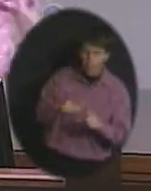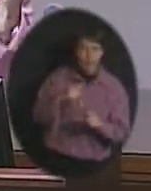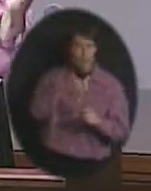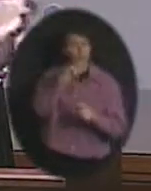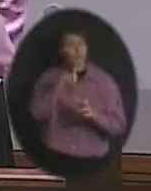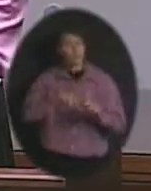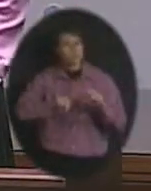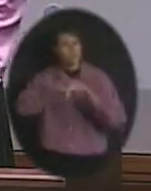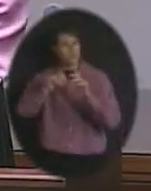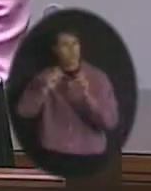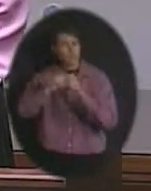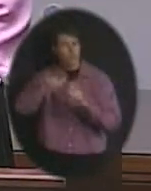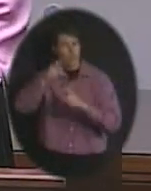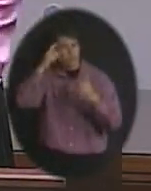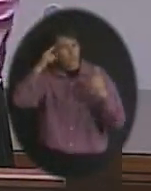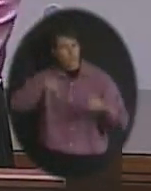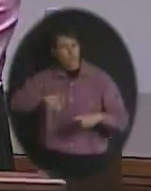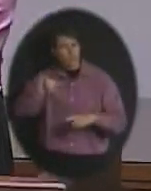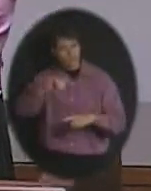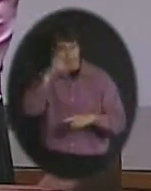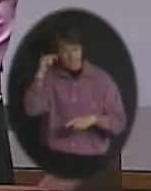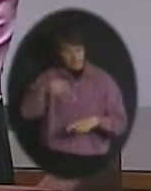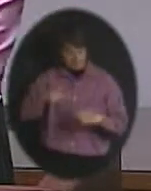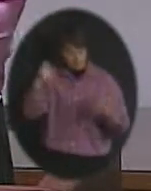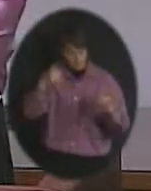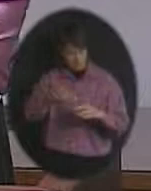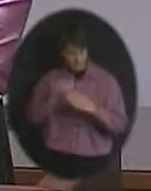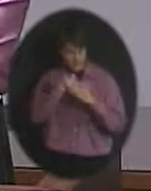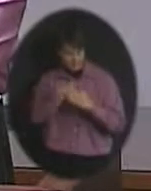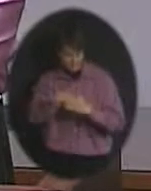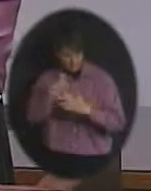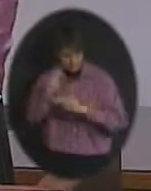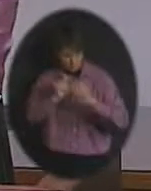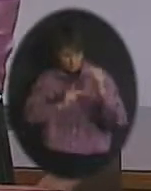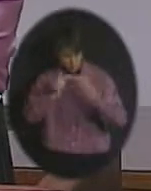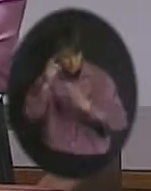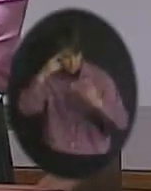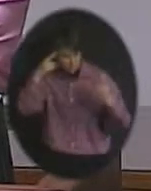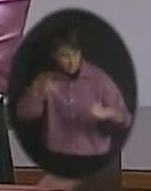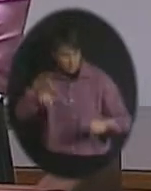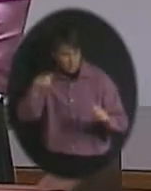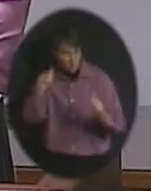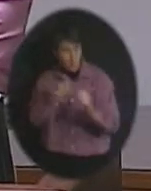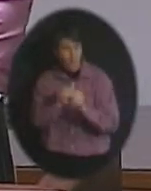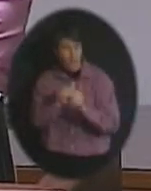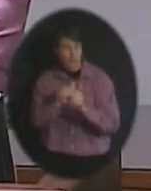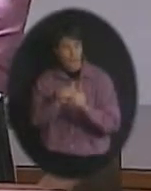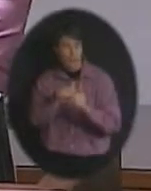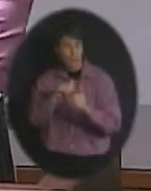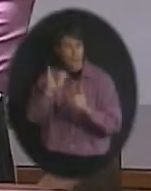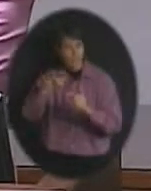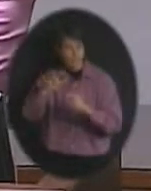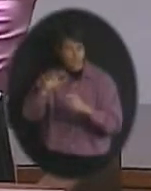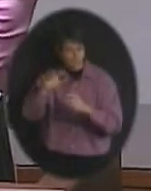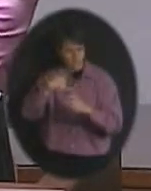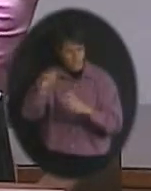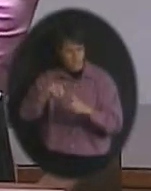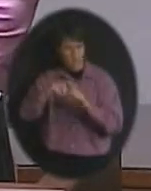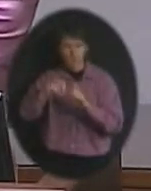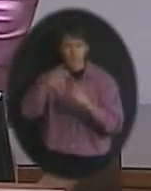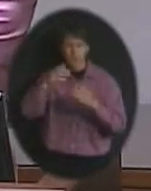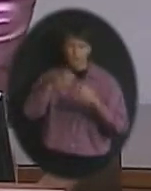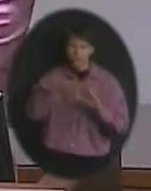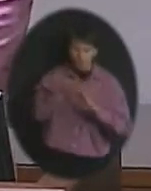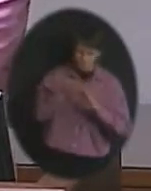up in terms of our other agreements, too, because this agreement then leads to the construction agreement with the Cal Ripken Senior Foundation and then the operation